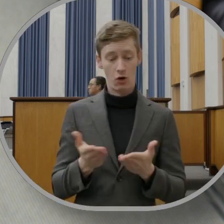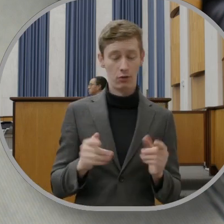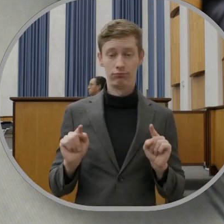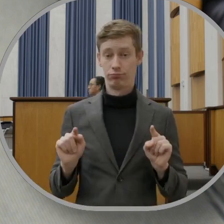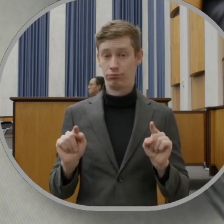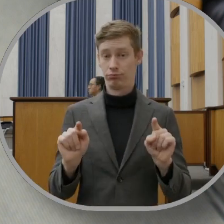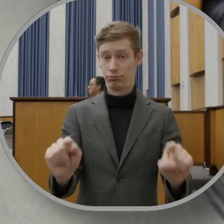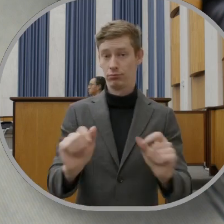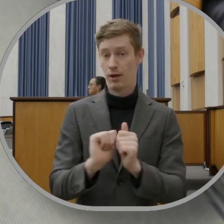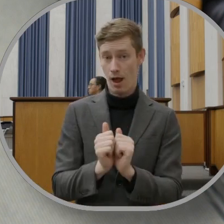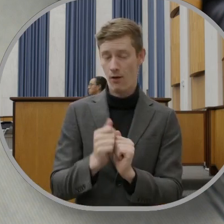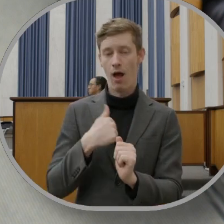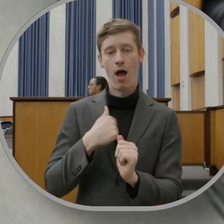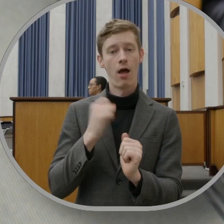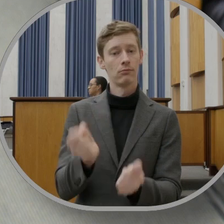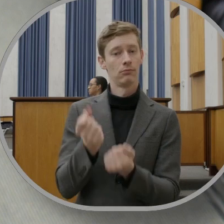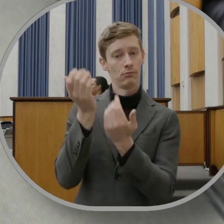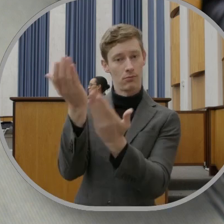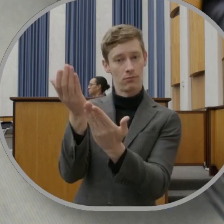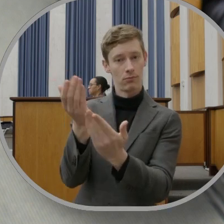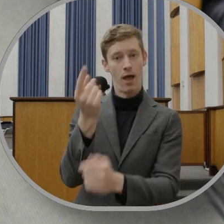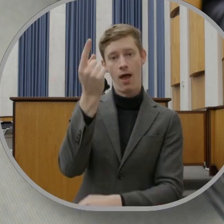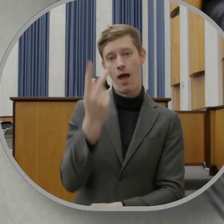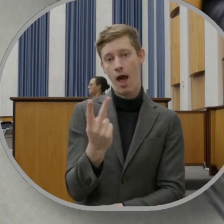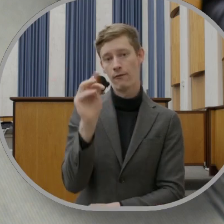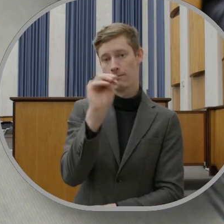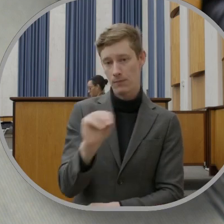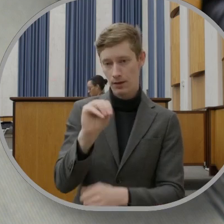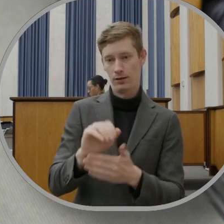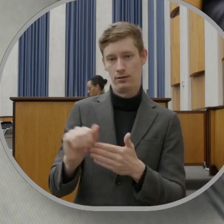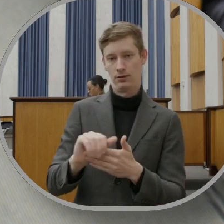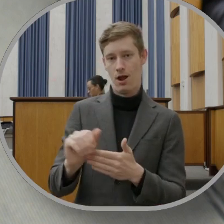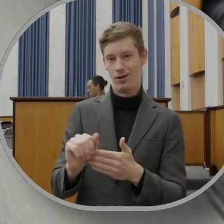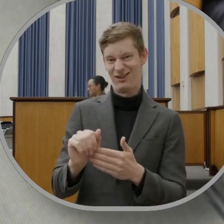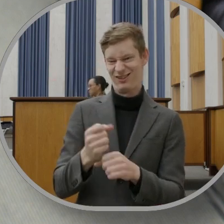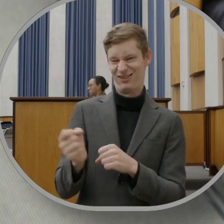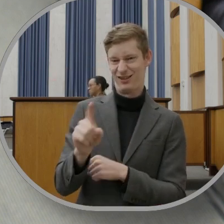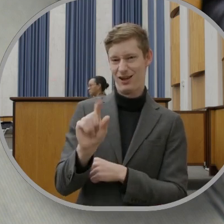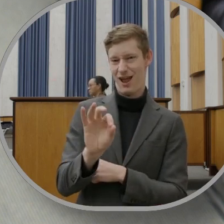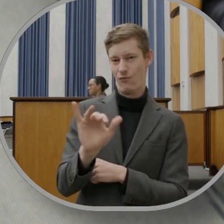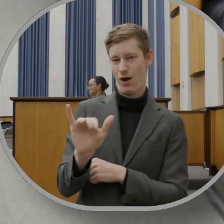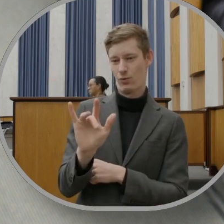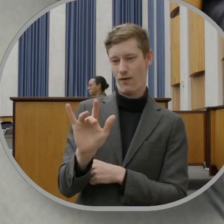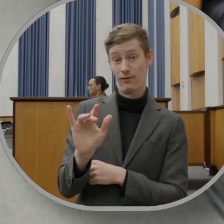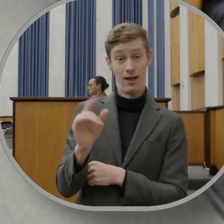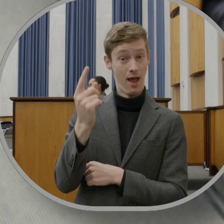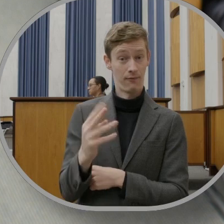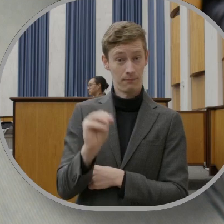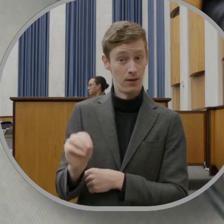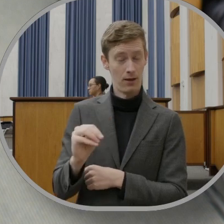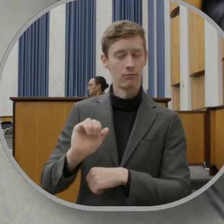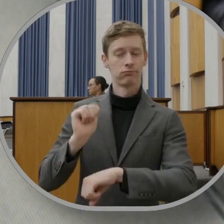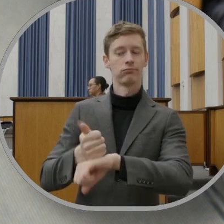am proposing $500,000 in my FY25 budget for the creation of a Department